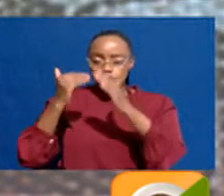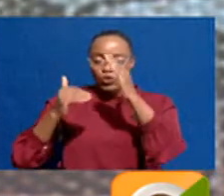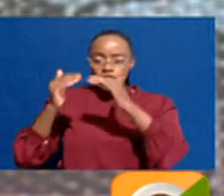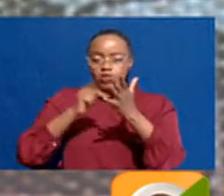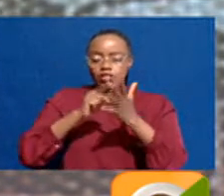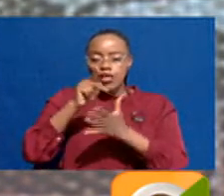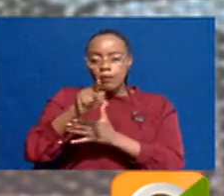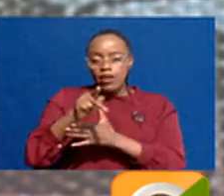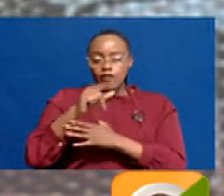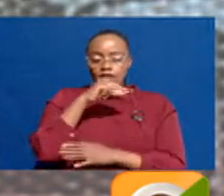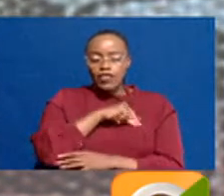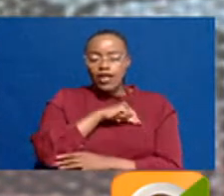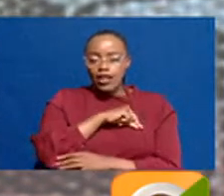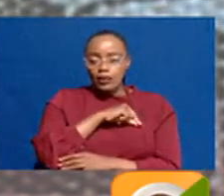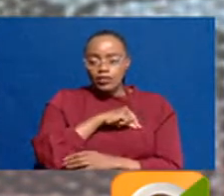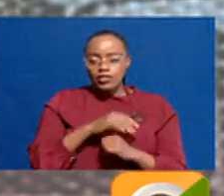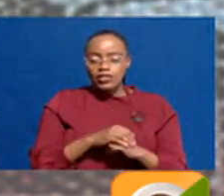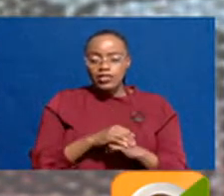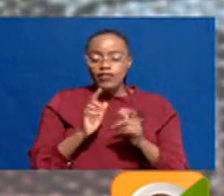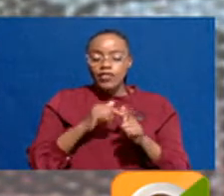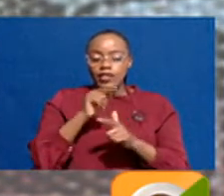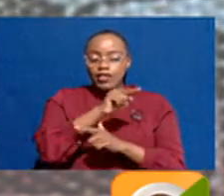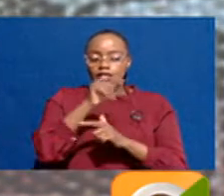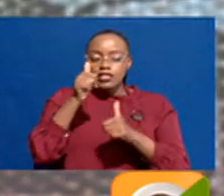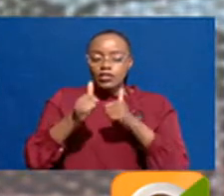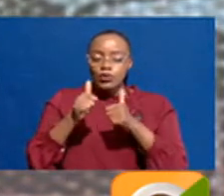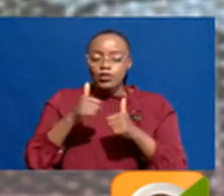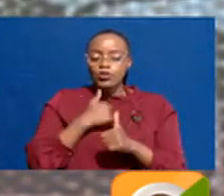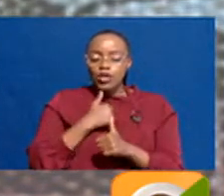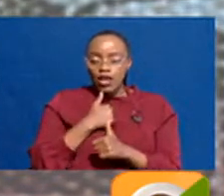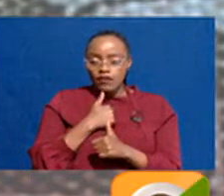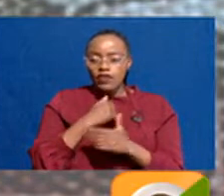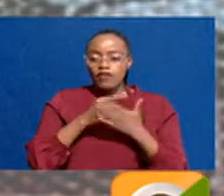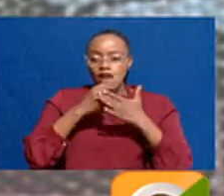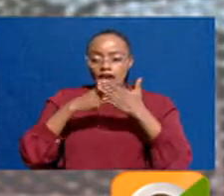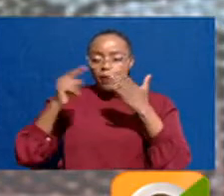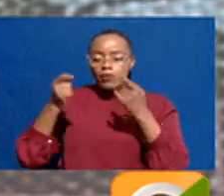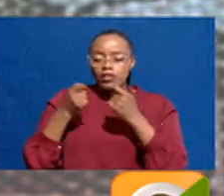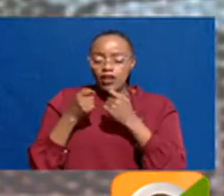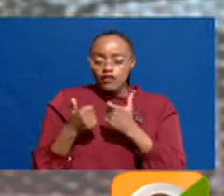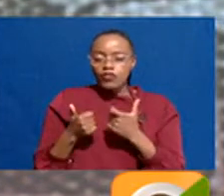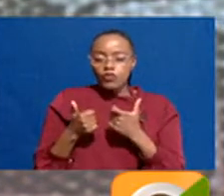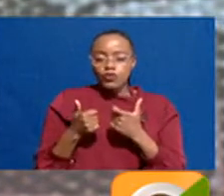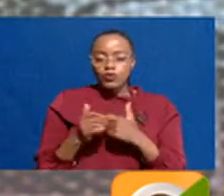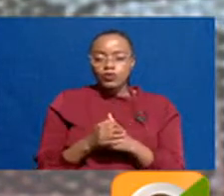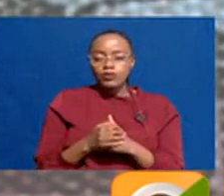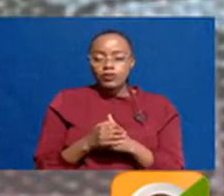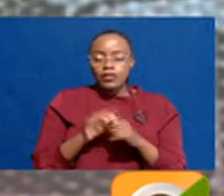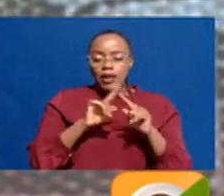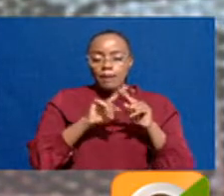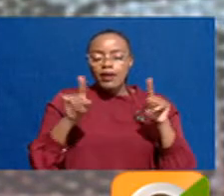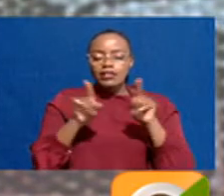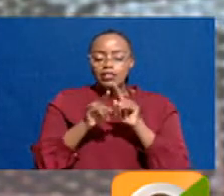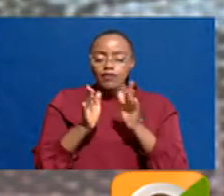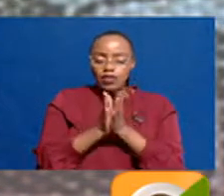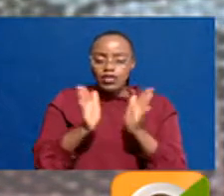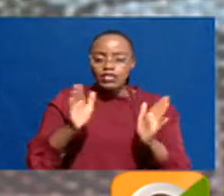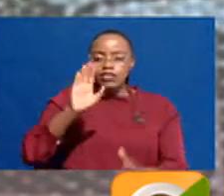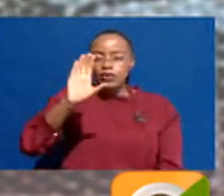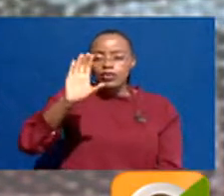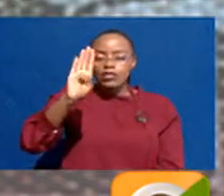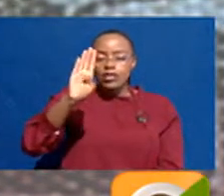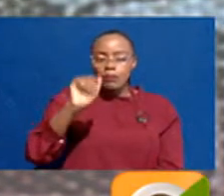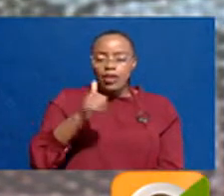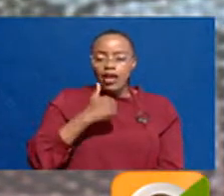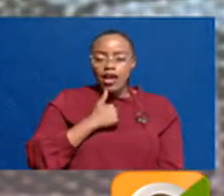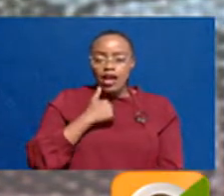pays for their allowances. Okay. Now, those are the ones that we have approved a few by exception. All right. But the general CBA that cuts